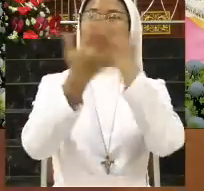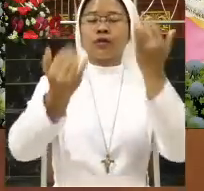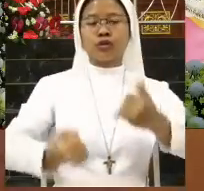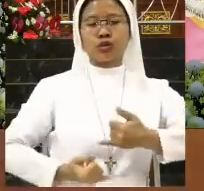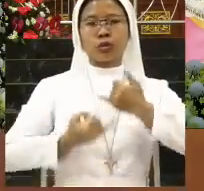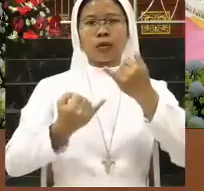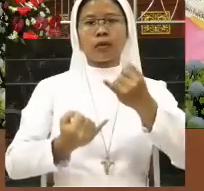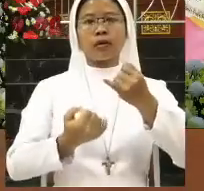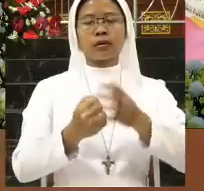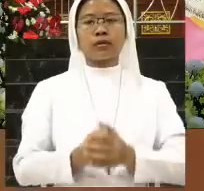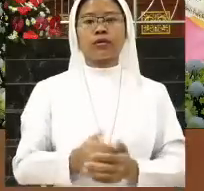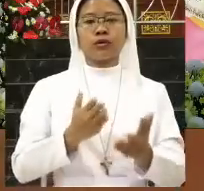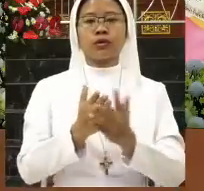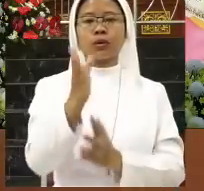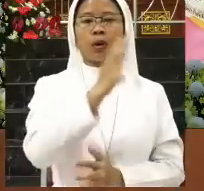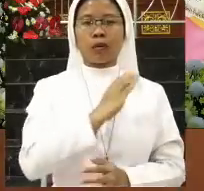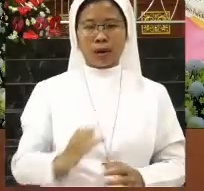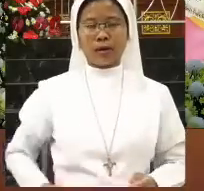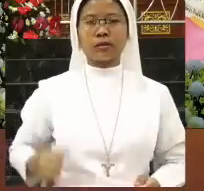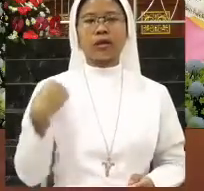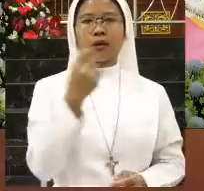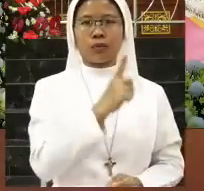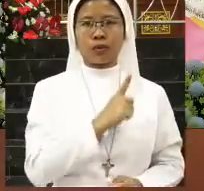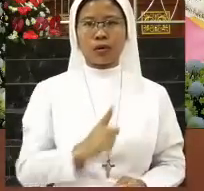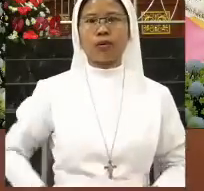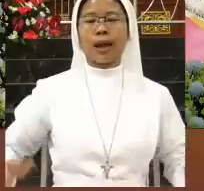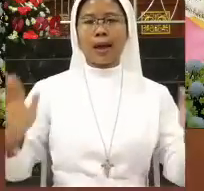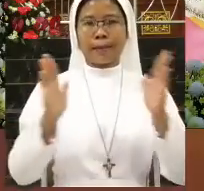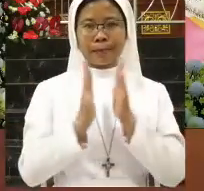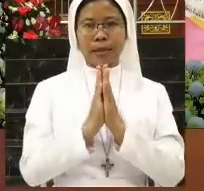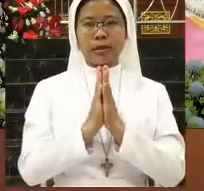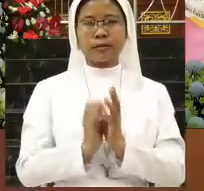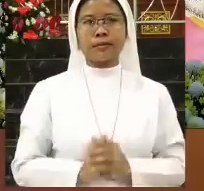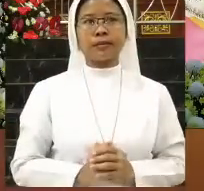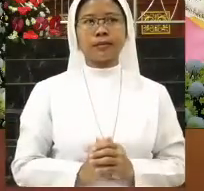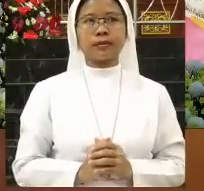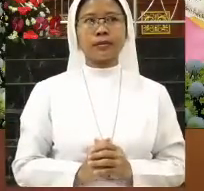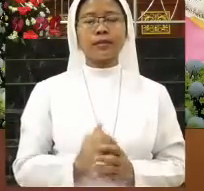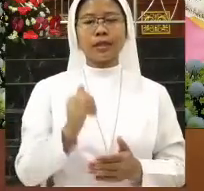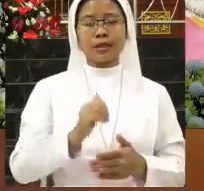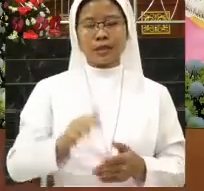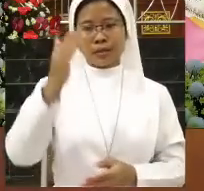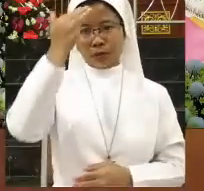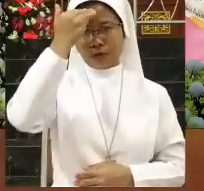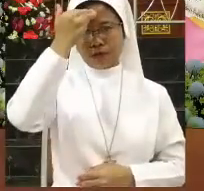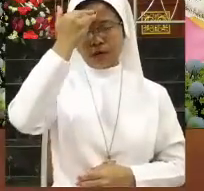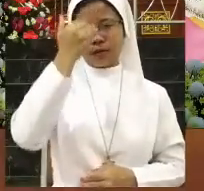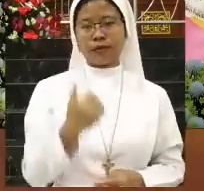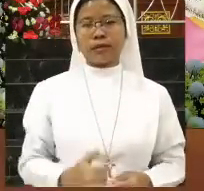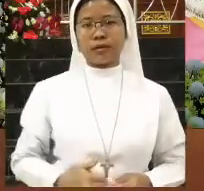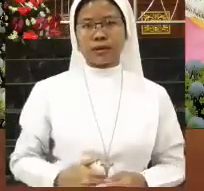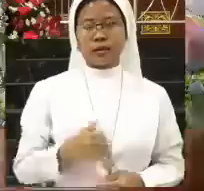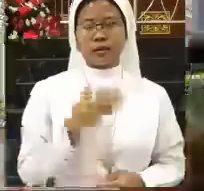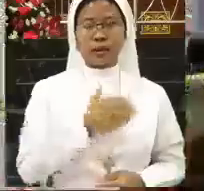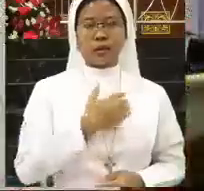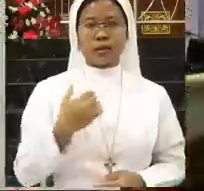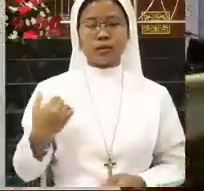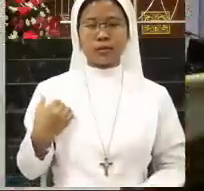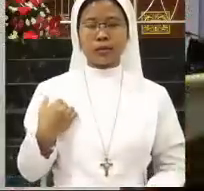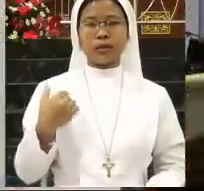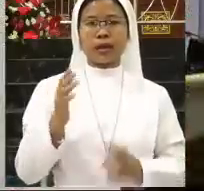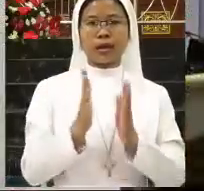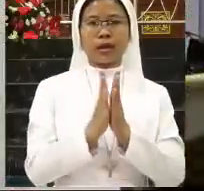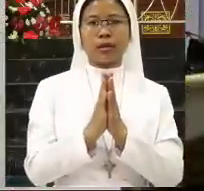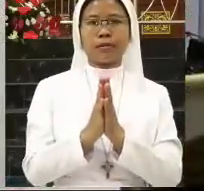in heaven, through Christ our Lord. Amen. In the name of the Father, and of the Son, and of the Holy